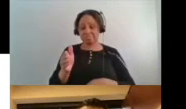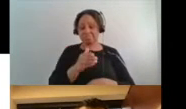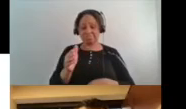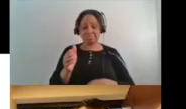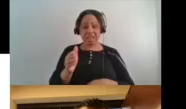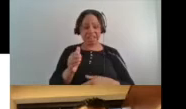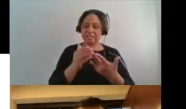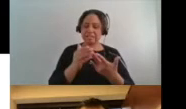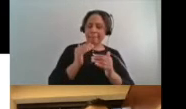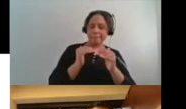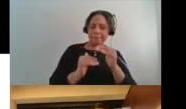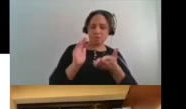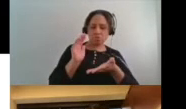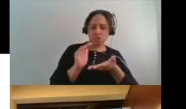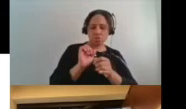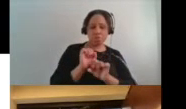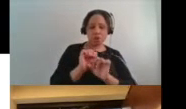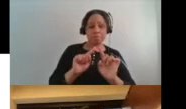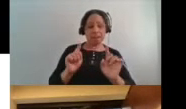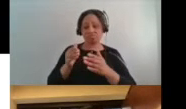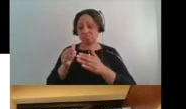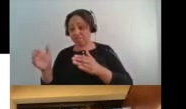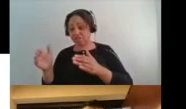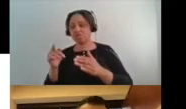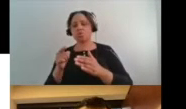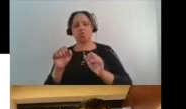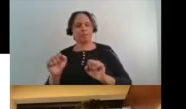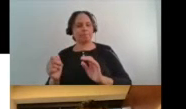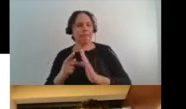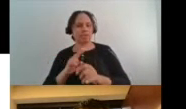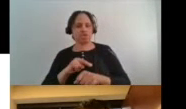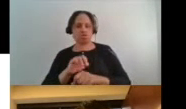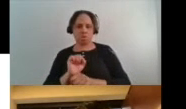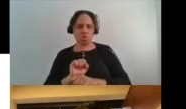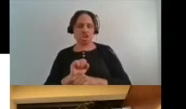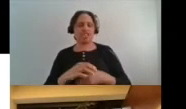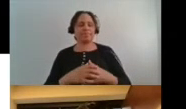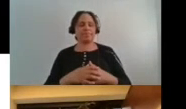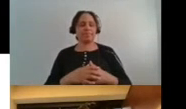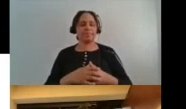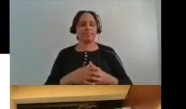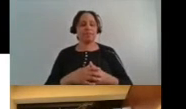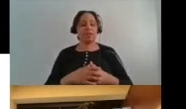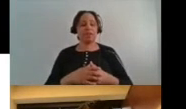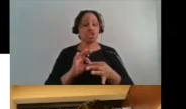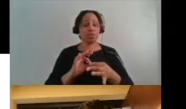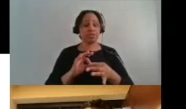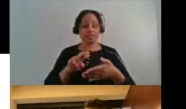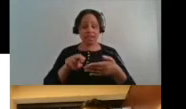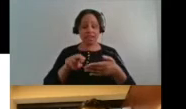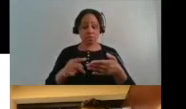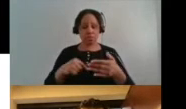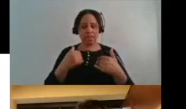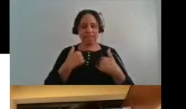do. In terms of our kidney transplant outcomes, we have excellent outcomes here with survival in